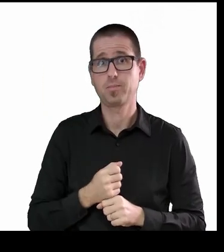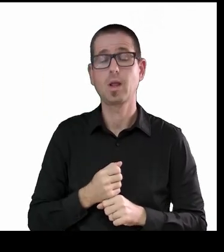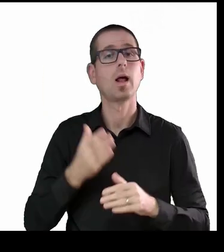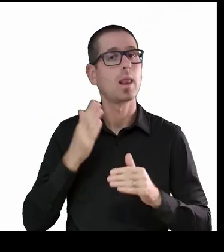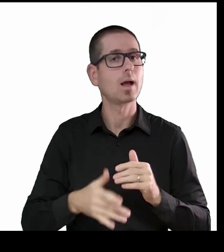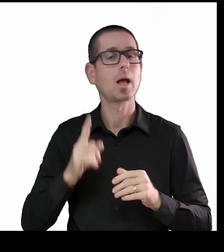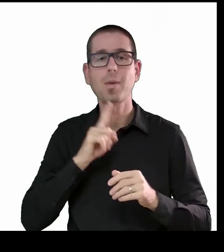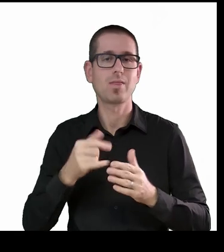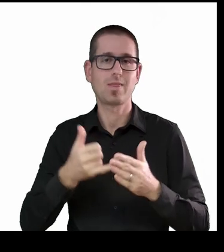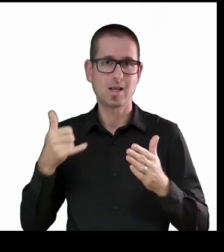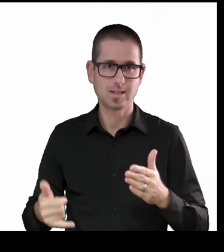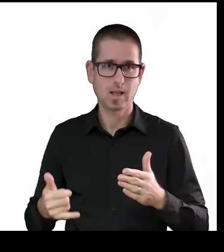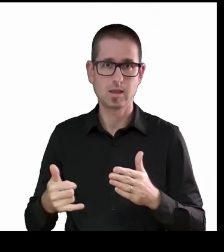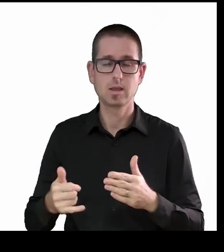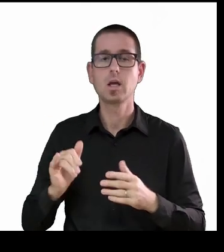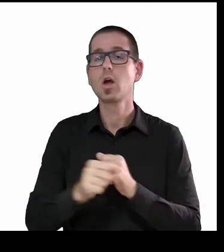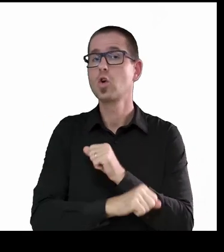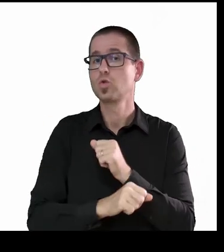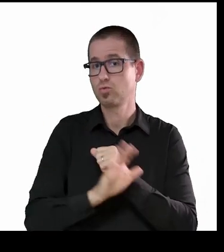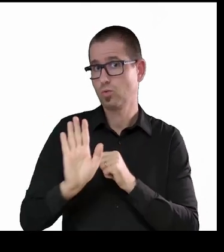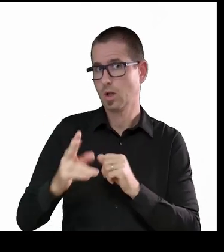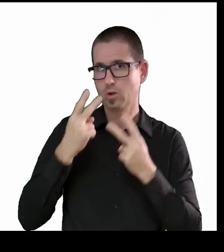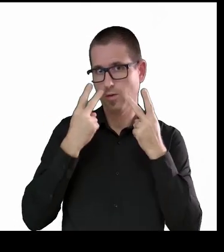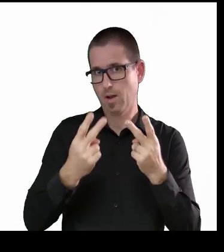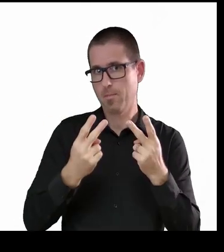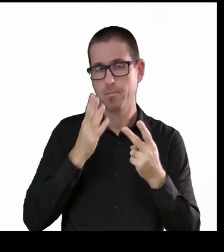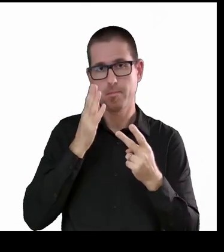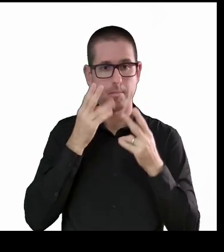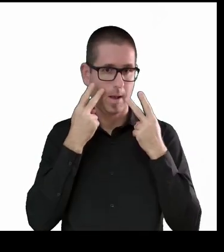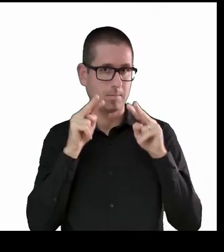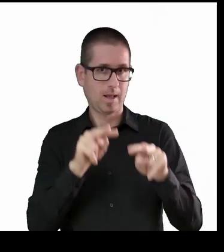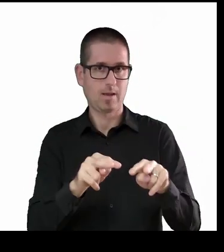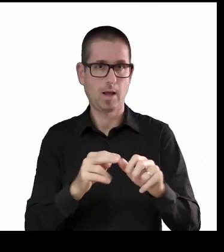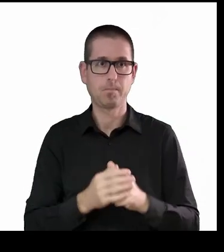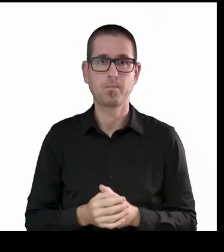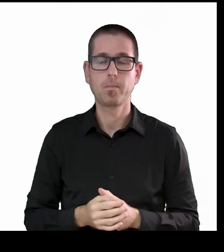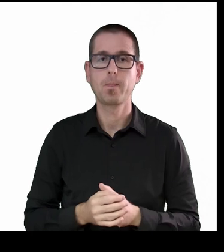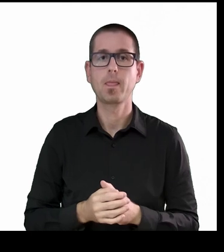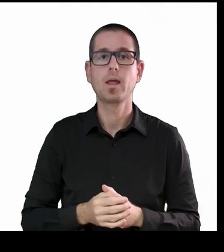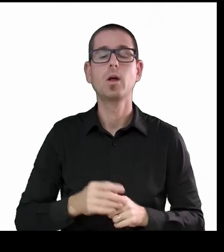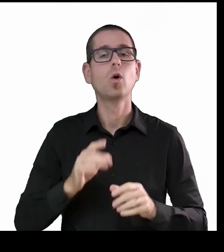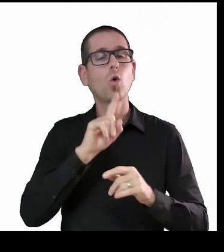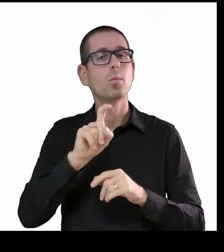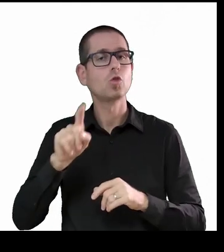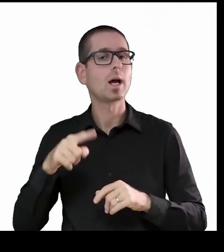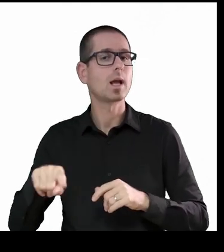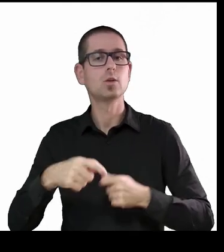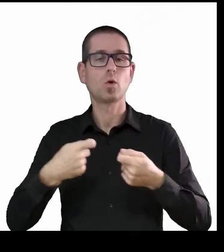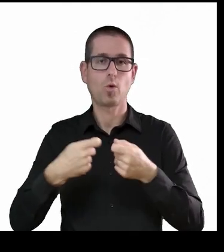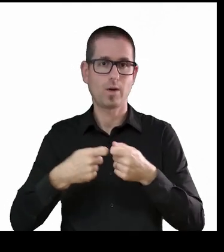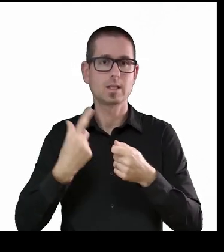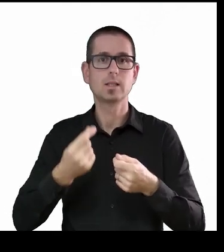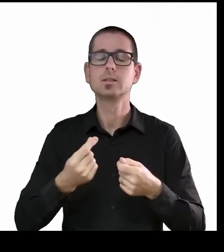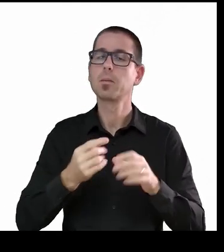last but not least, the student perspective covers 13 questions that are related to the